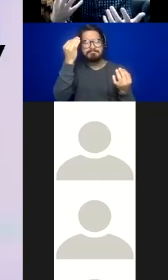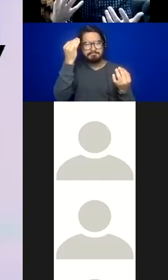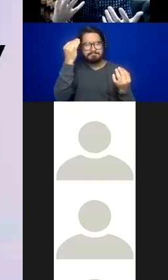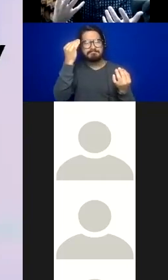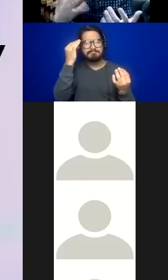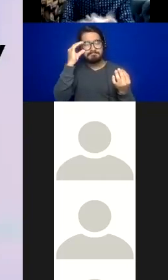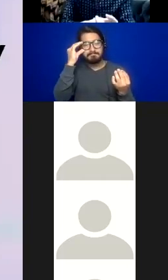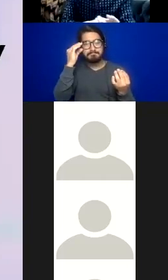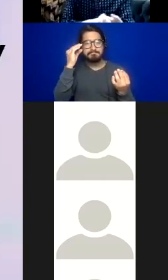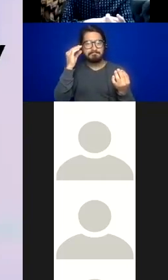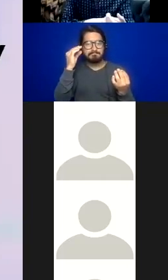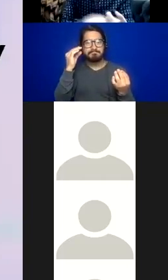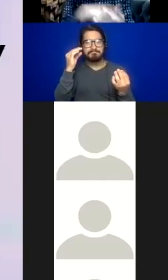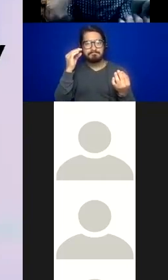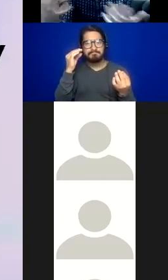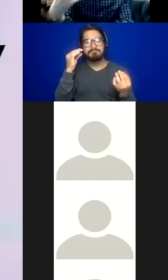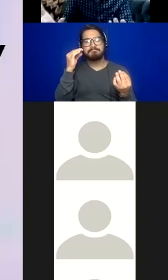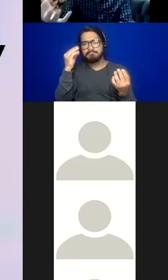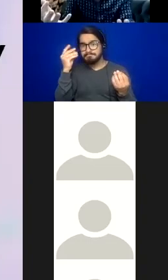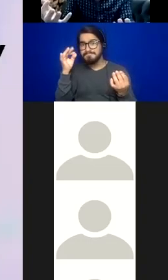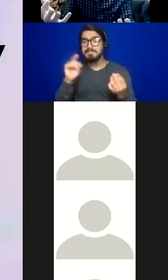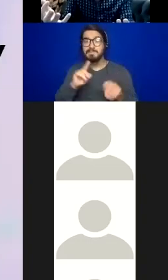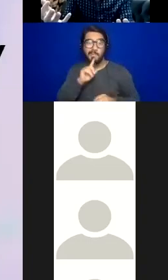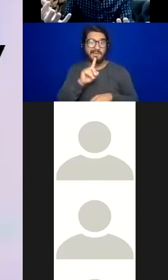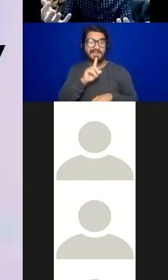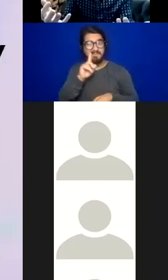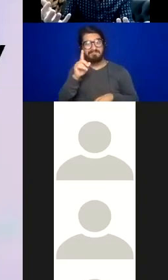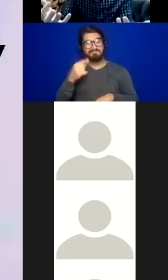what would I say, really like brought to light for me.